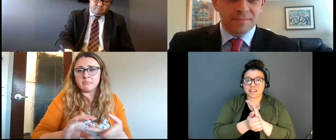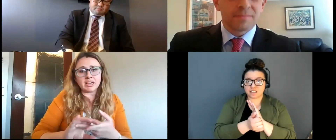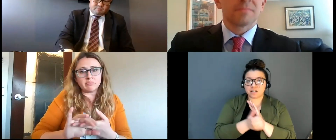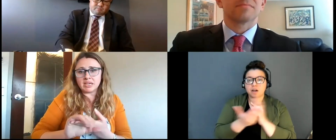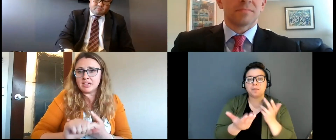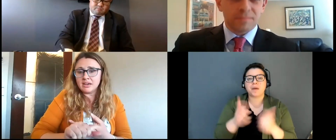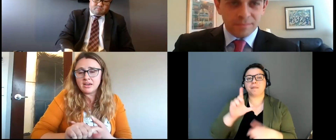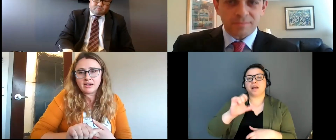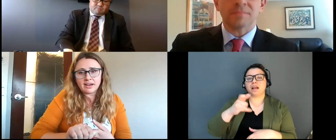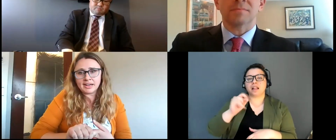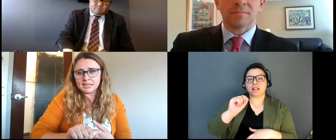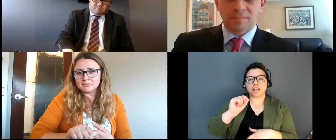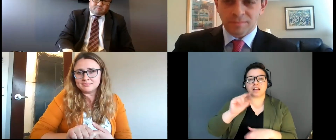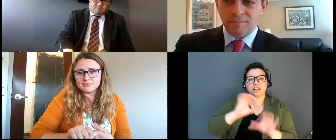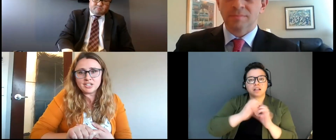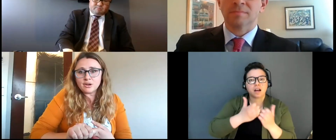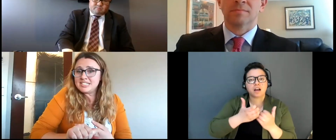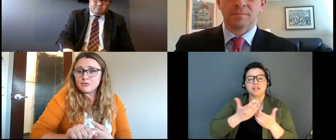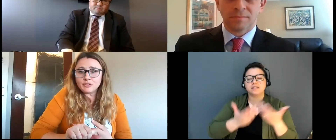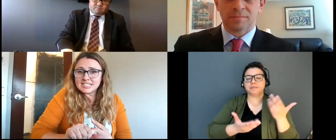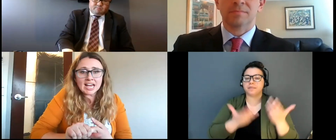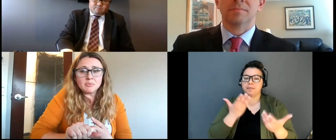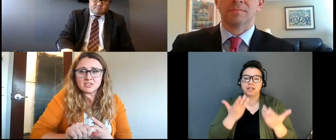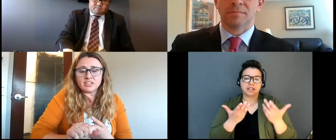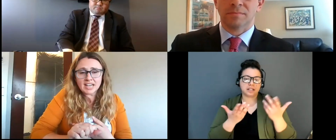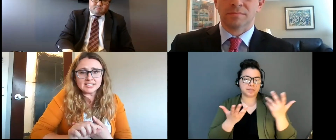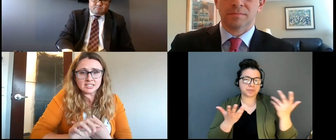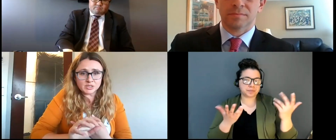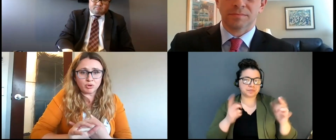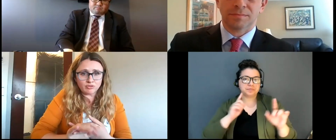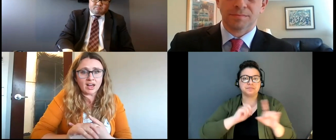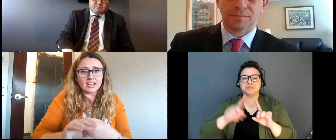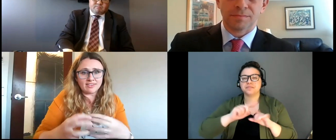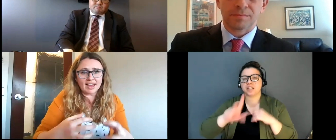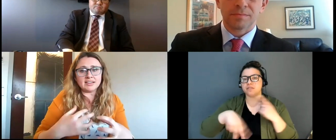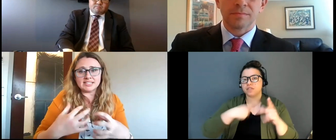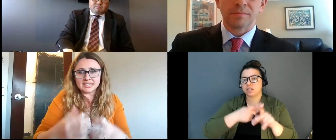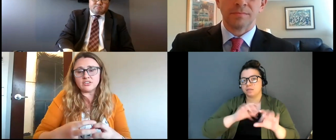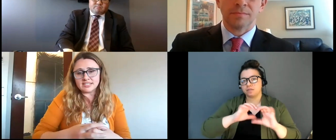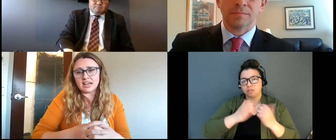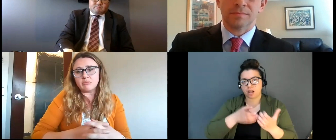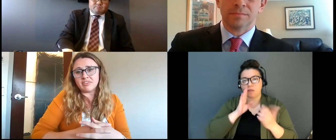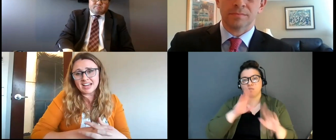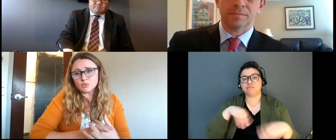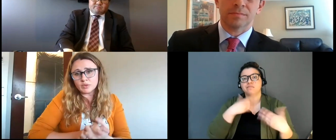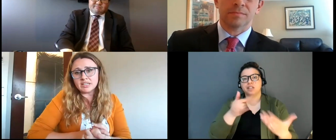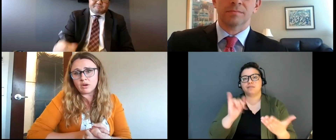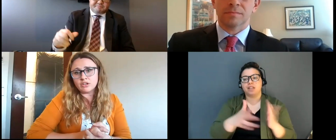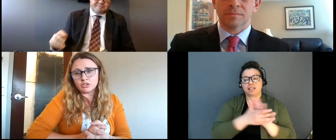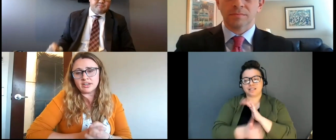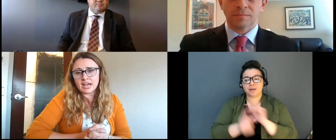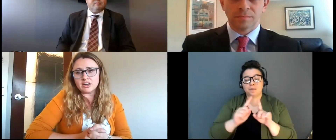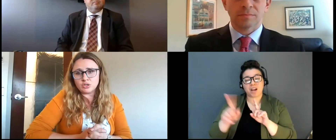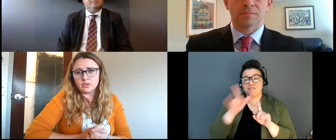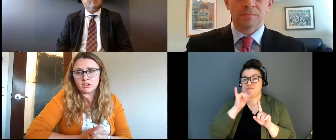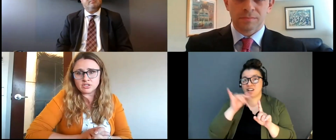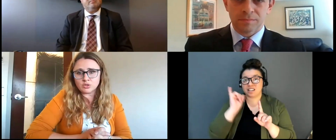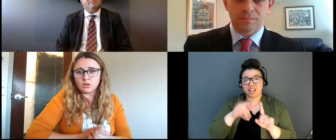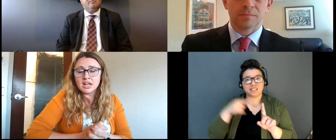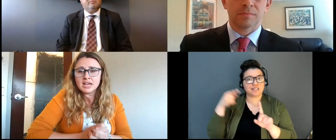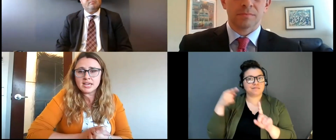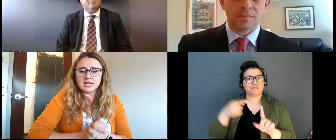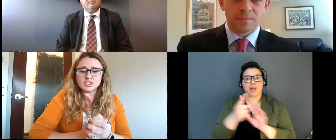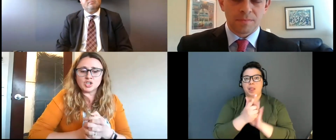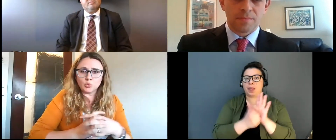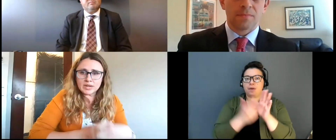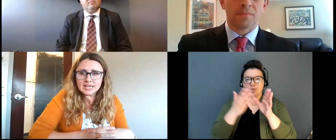class, that might be, different types of classes provide that skill set, but that's really what you're learning how to do in law